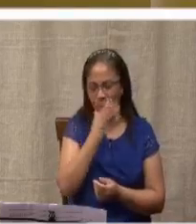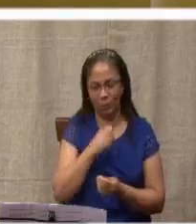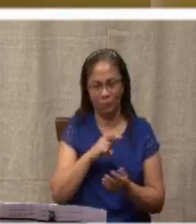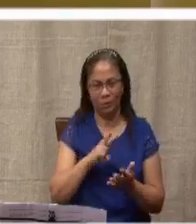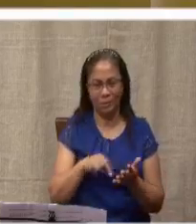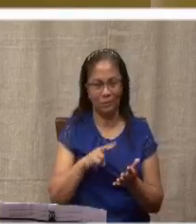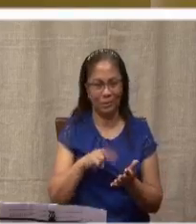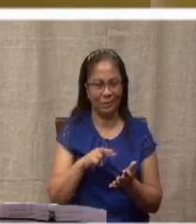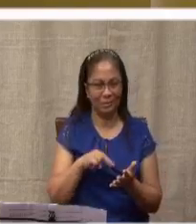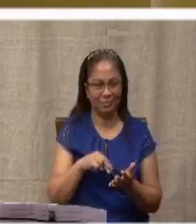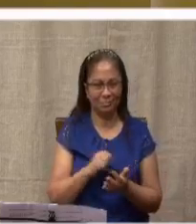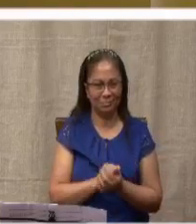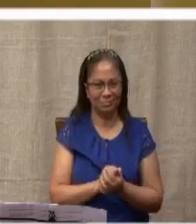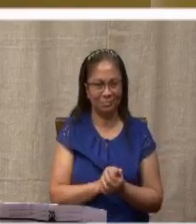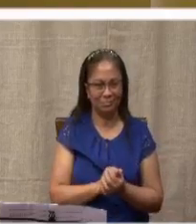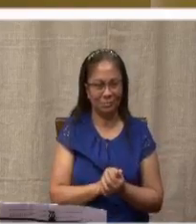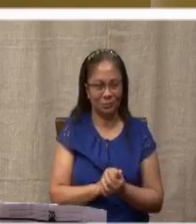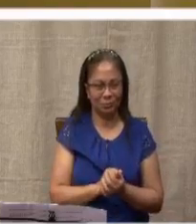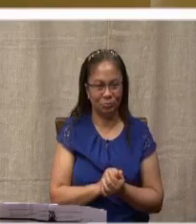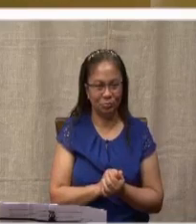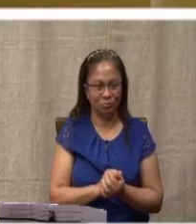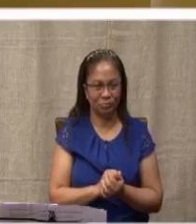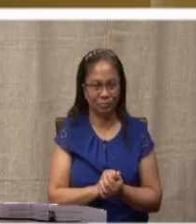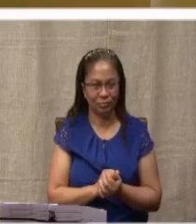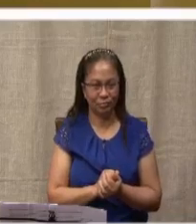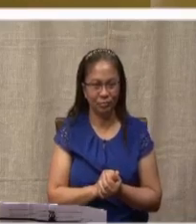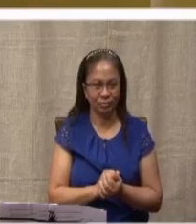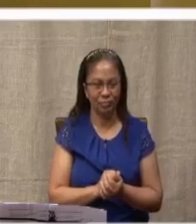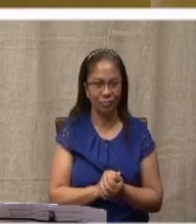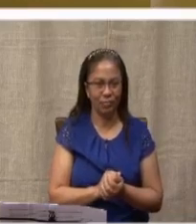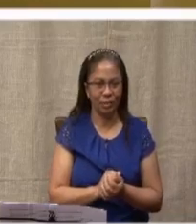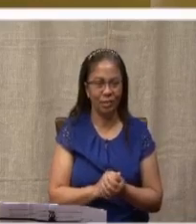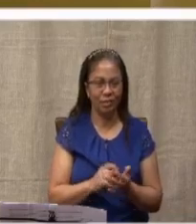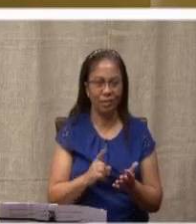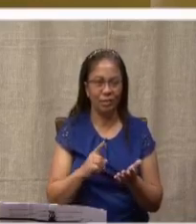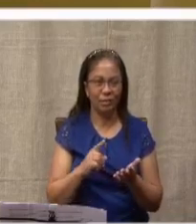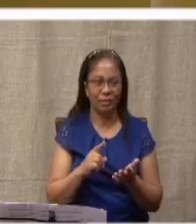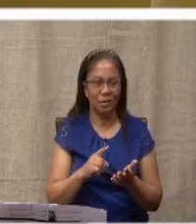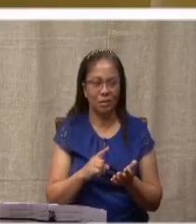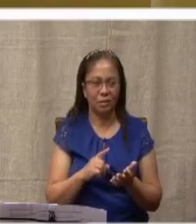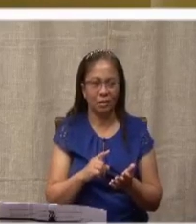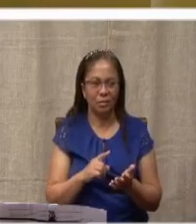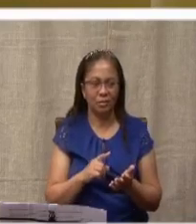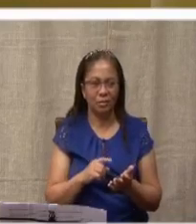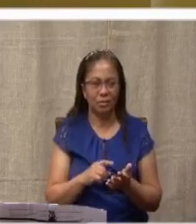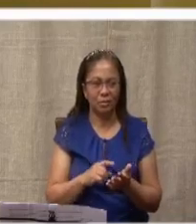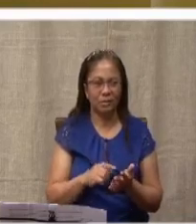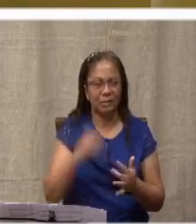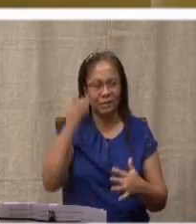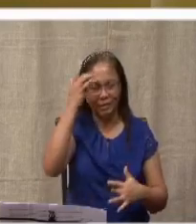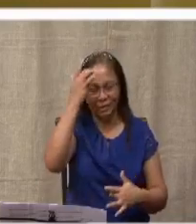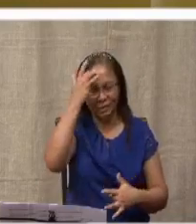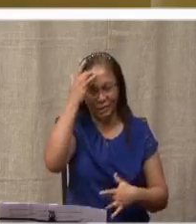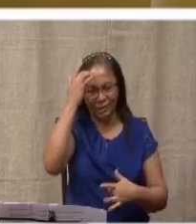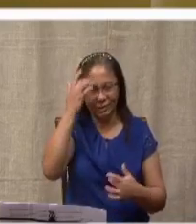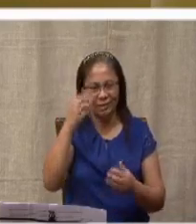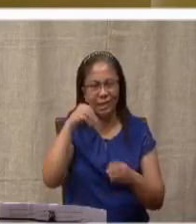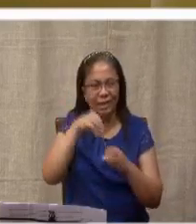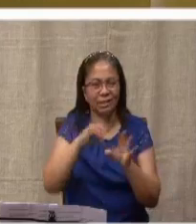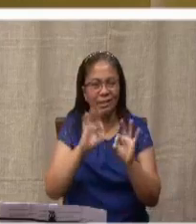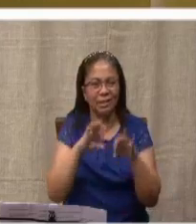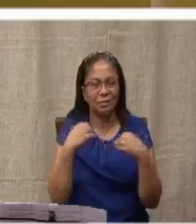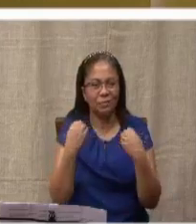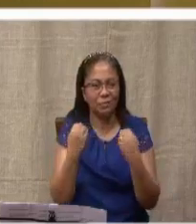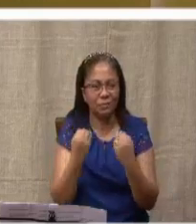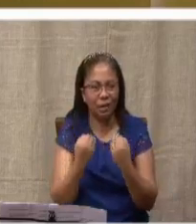text the paralysis or the illness in the family is why